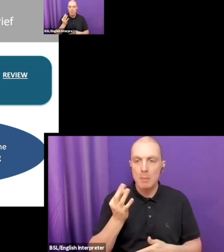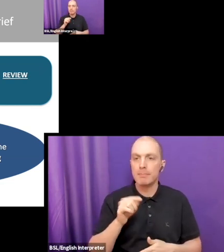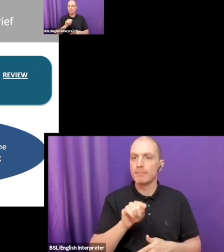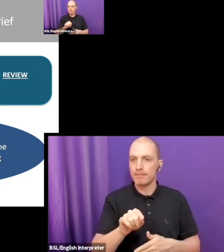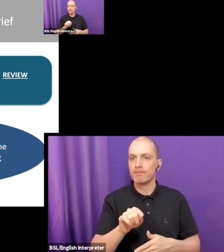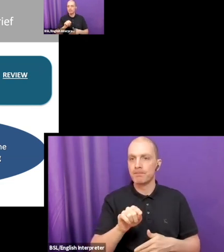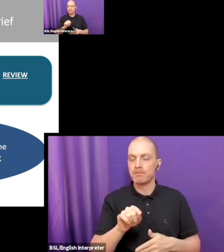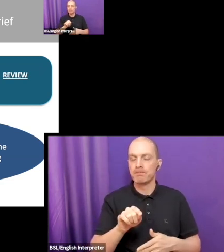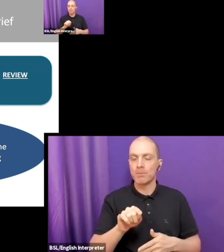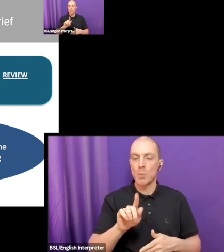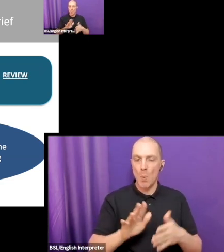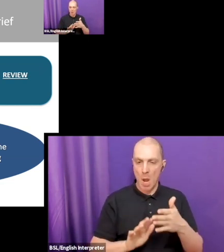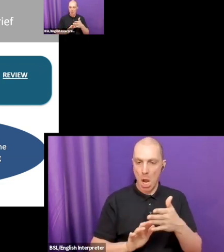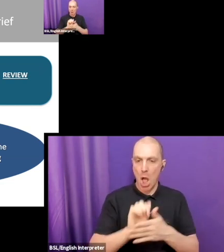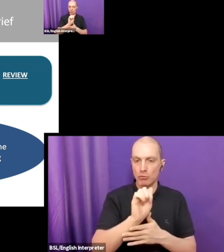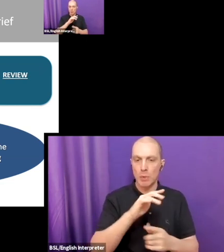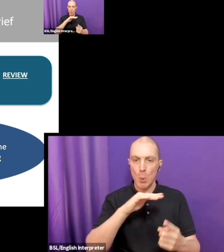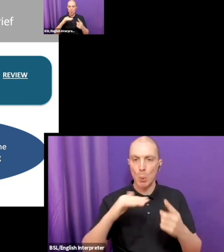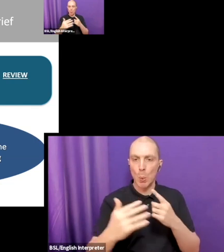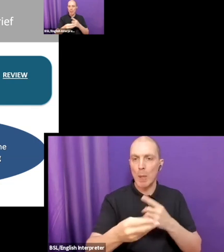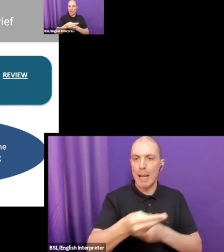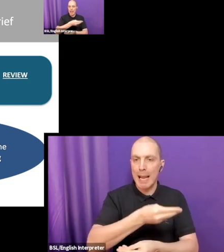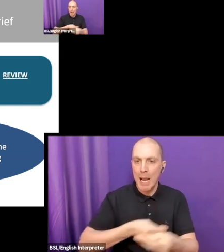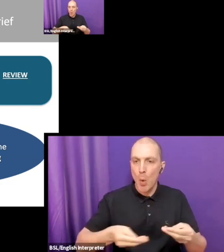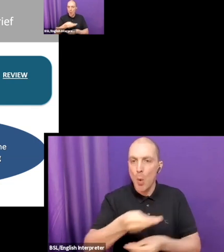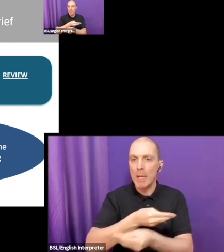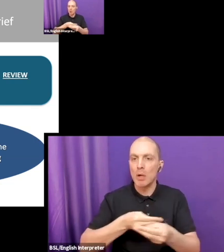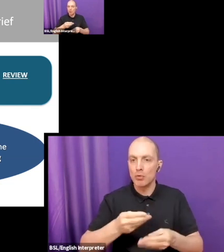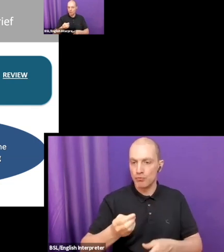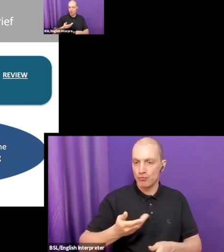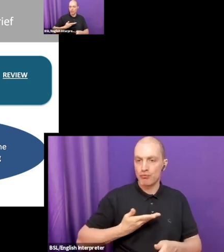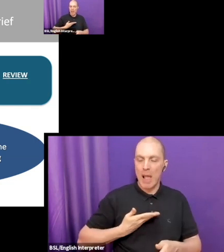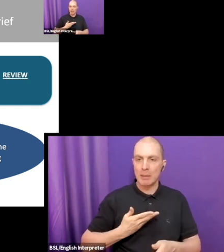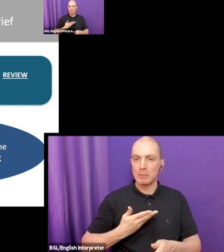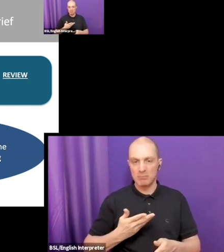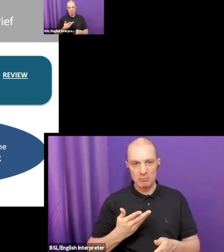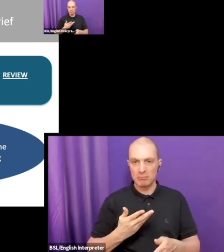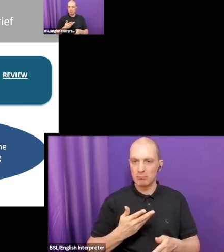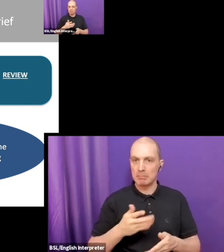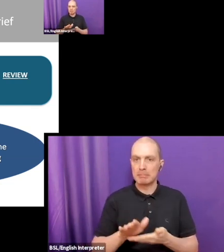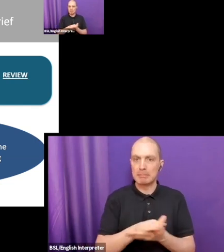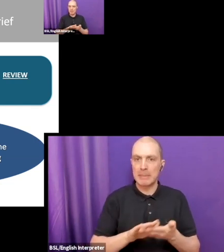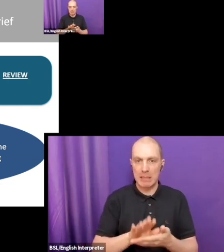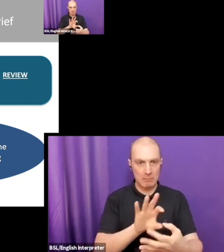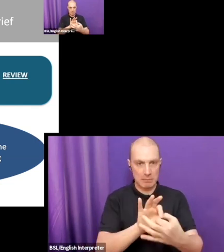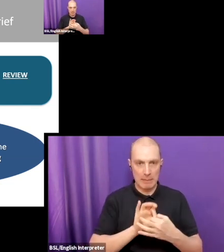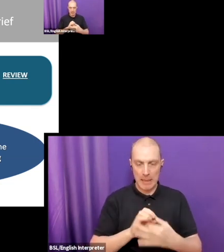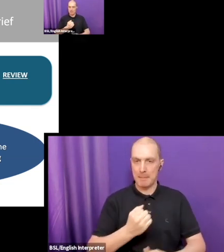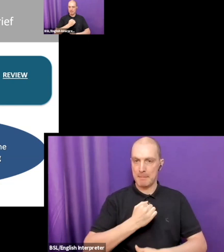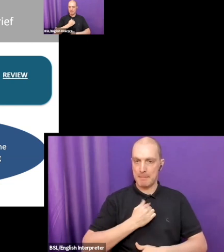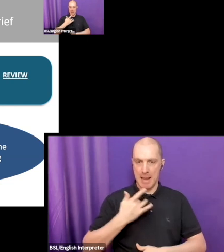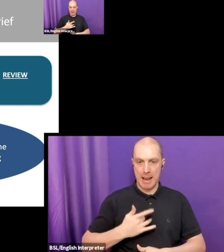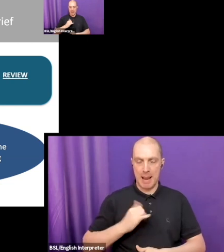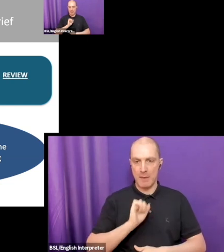cultural rights. All those rights that concern the life of everyone. All of this because the objective of